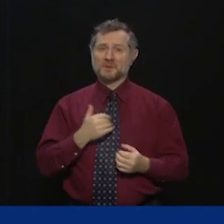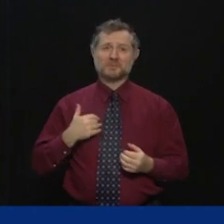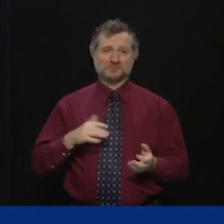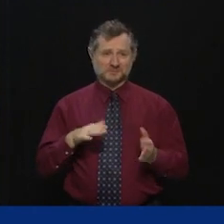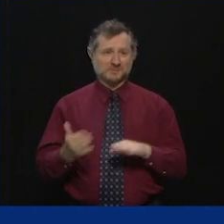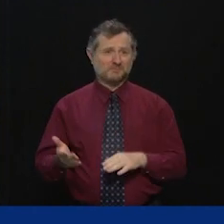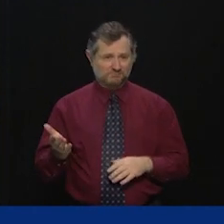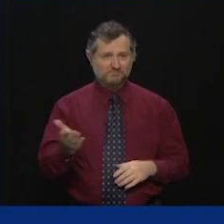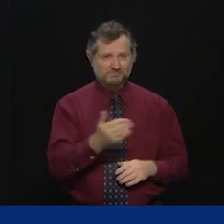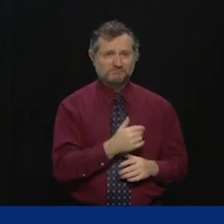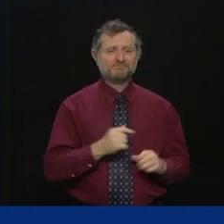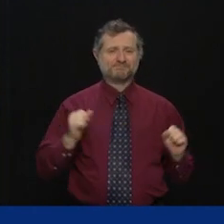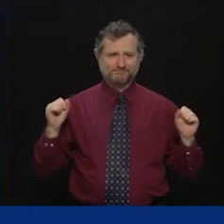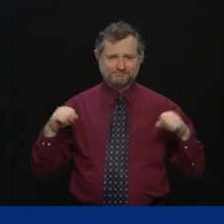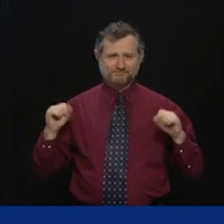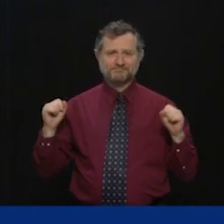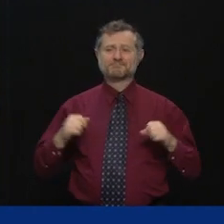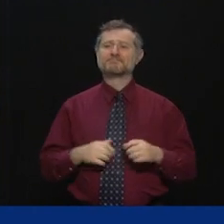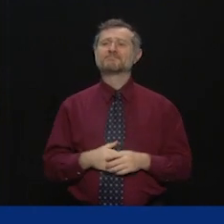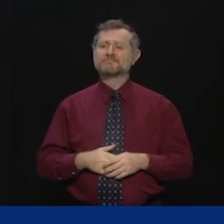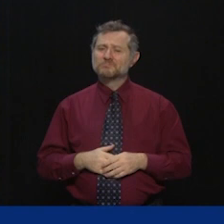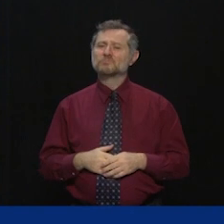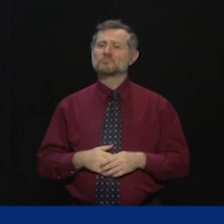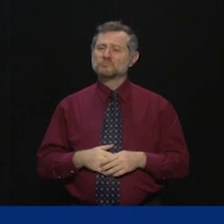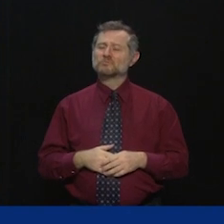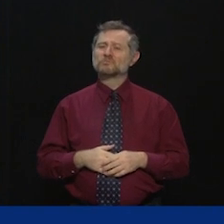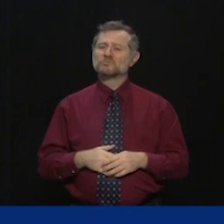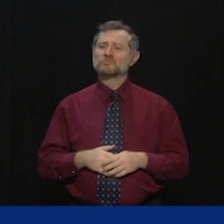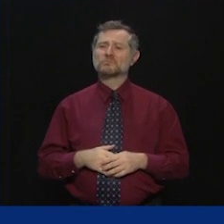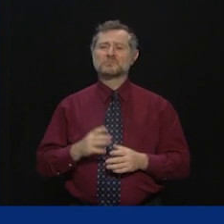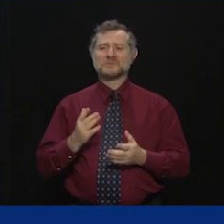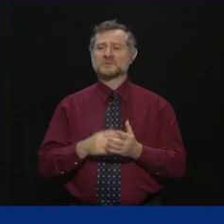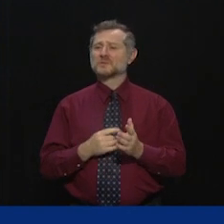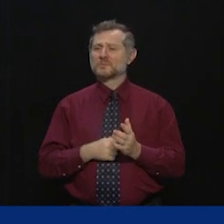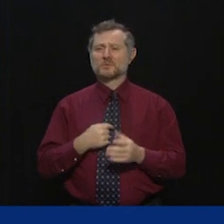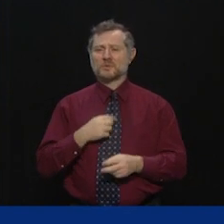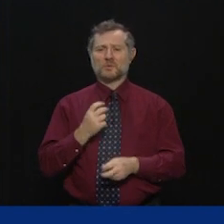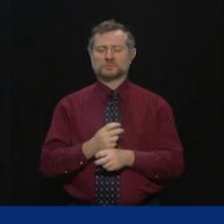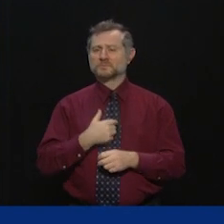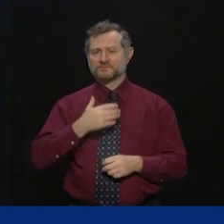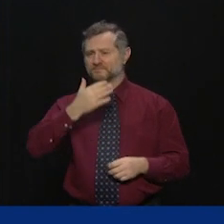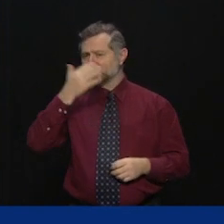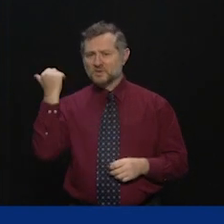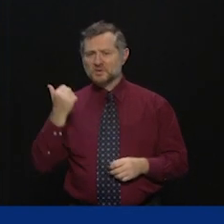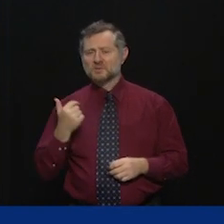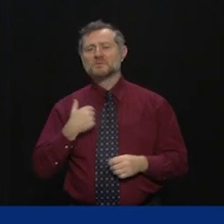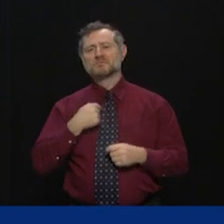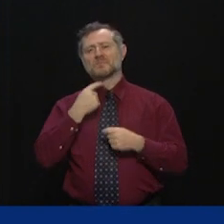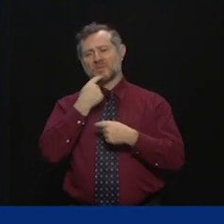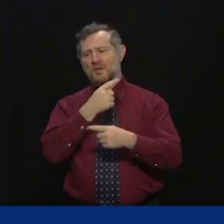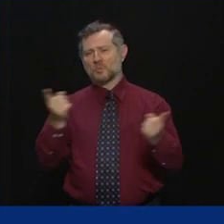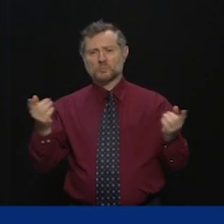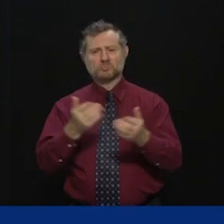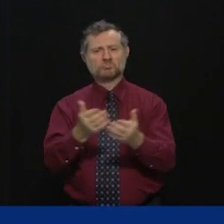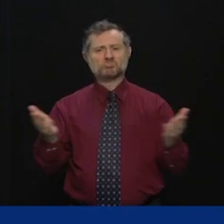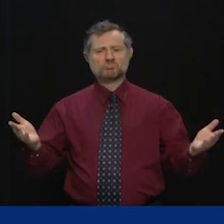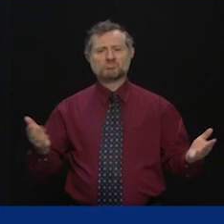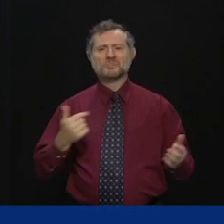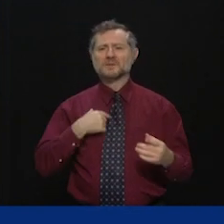we have trouble remembering today in many cases, we want to say to you that we're here because of